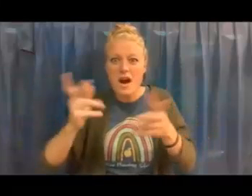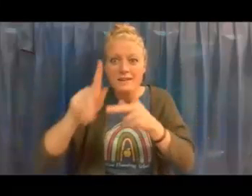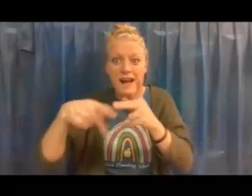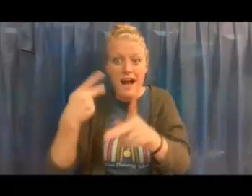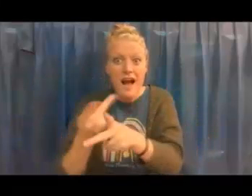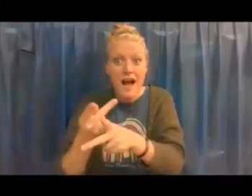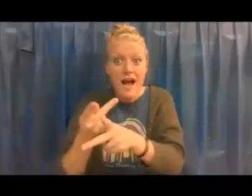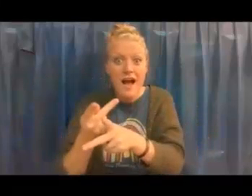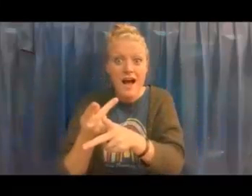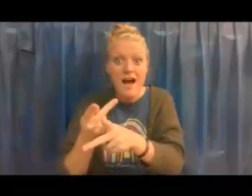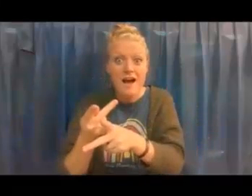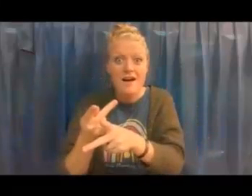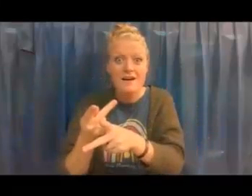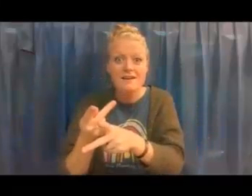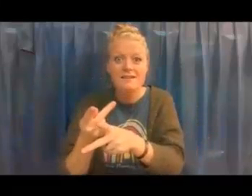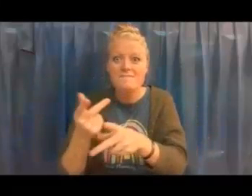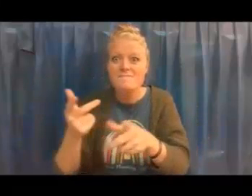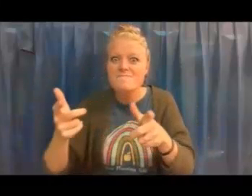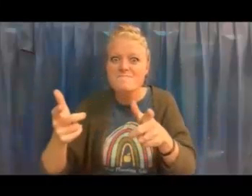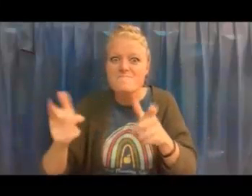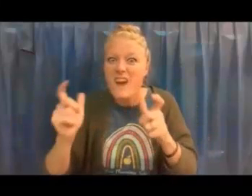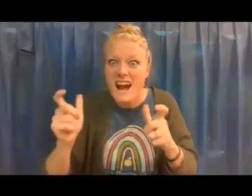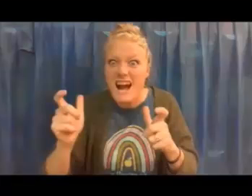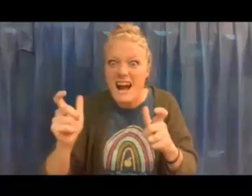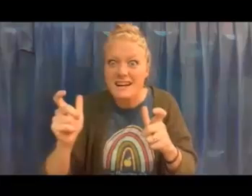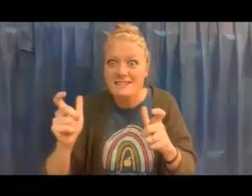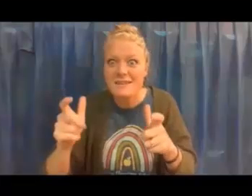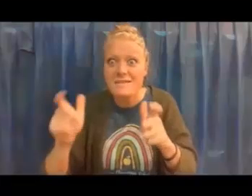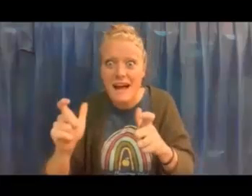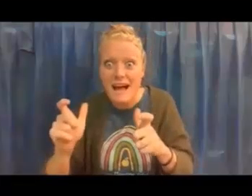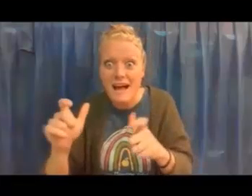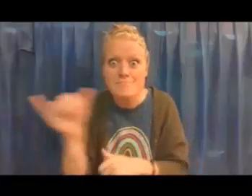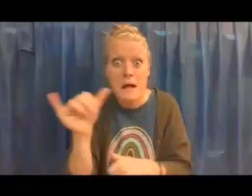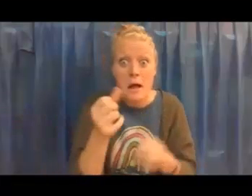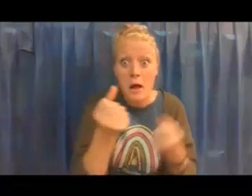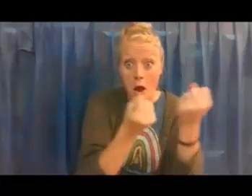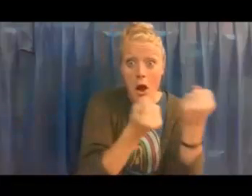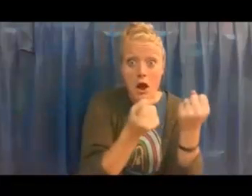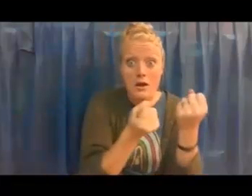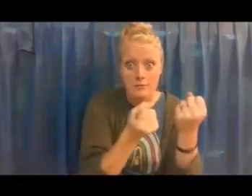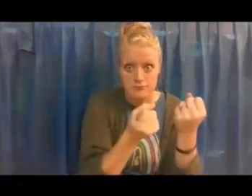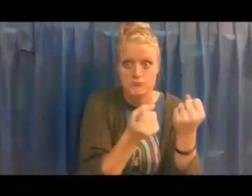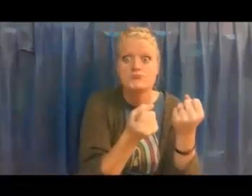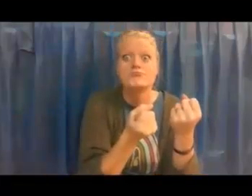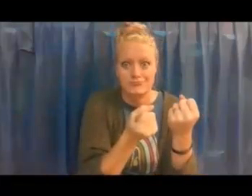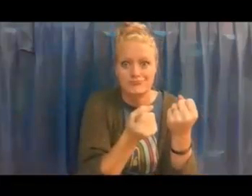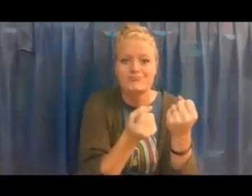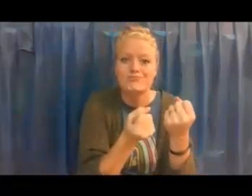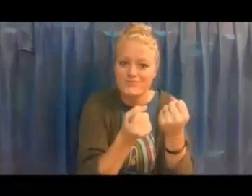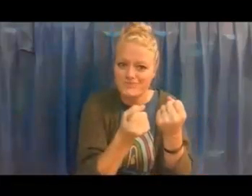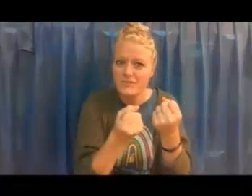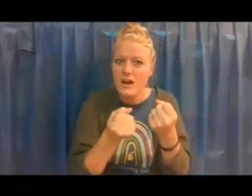This motorcycle, what kind is it? It's fast. Fast just like